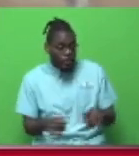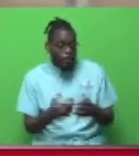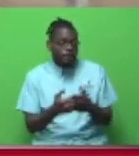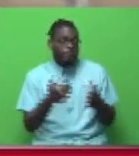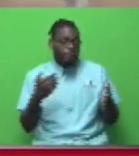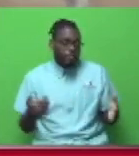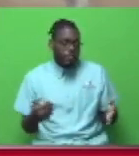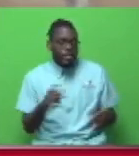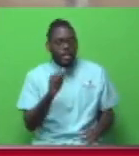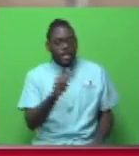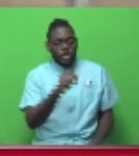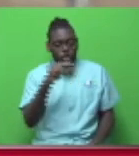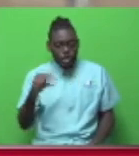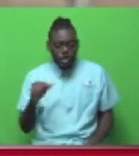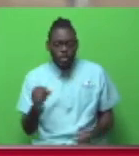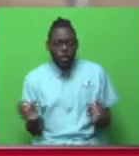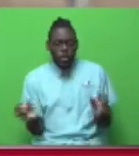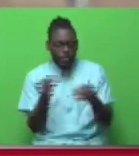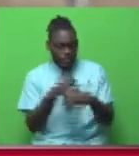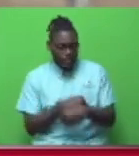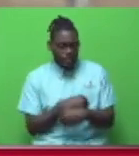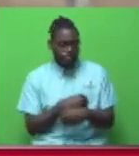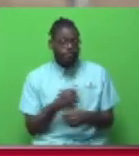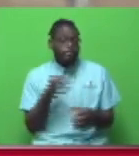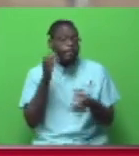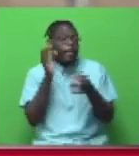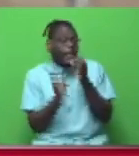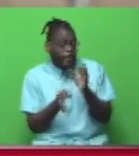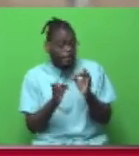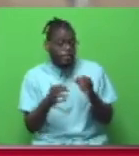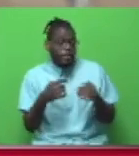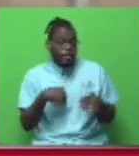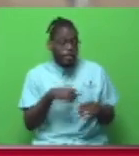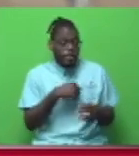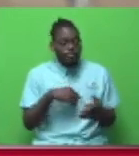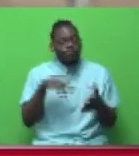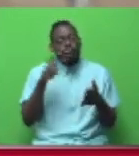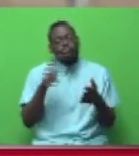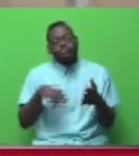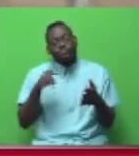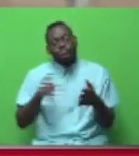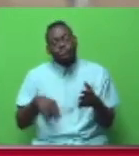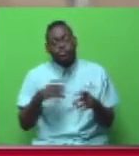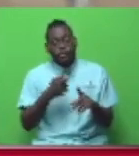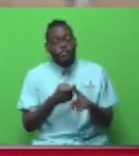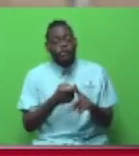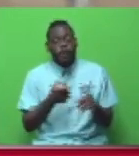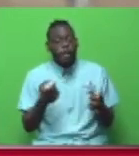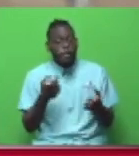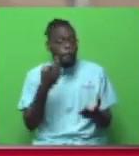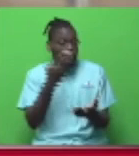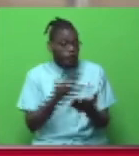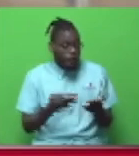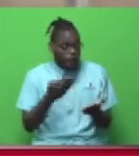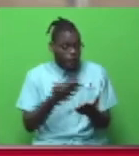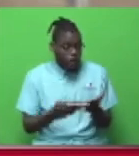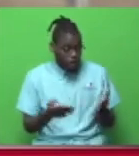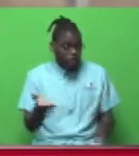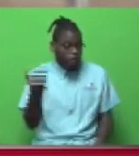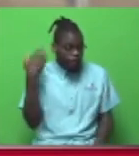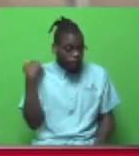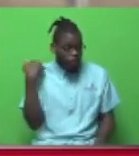General. And if you may permit me to read into the record, because it speaks to expenditure and it speaks to the kinds